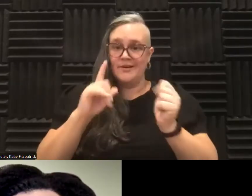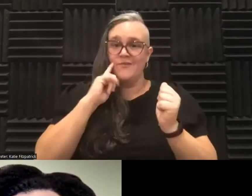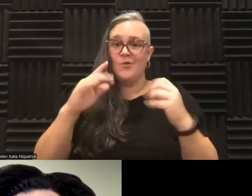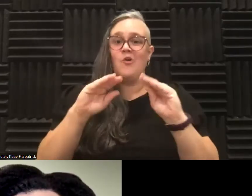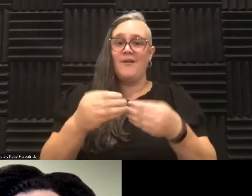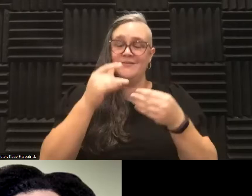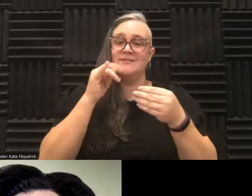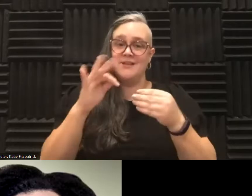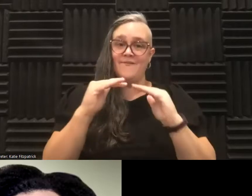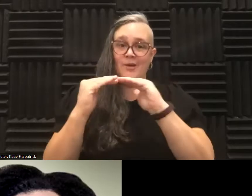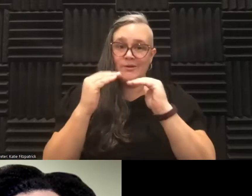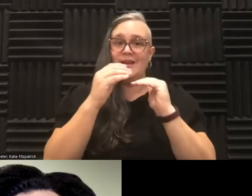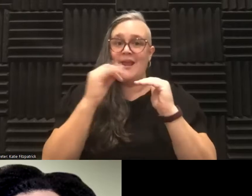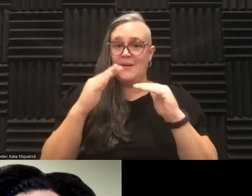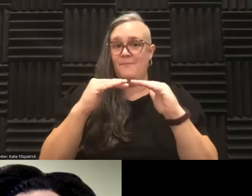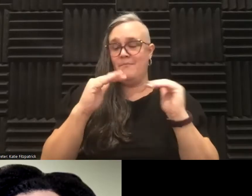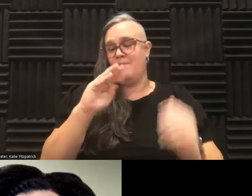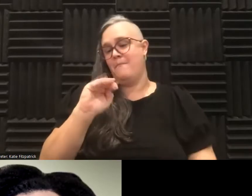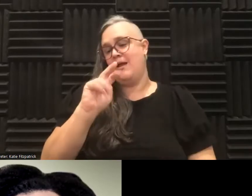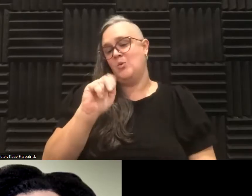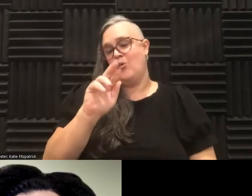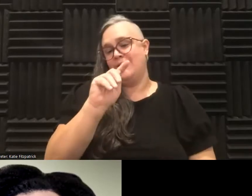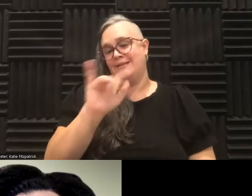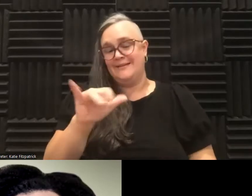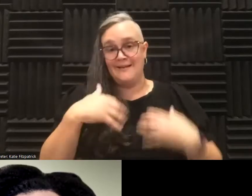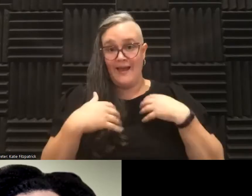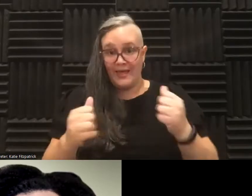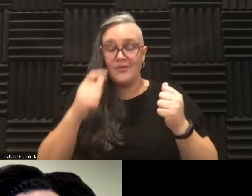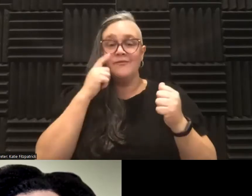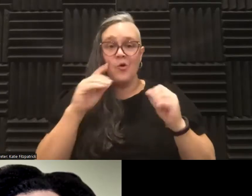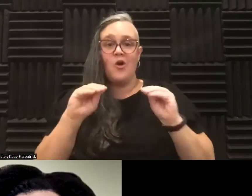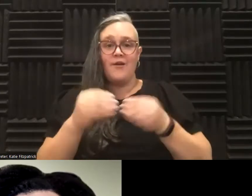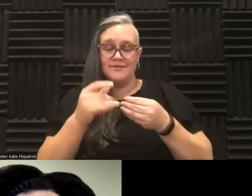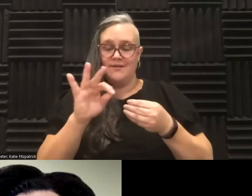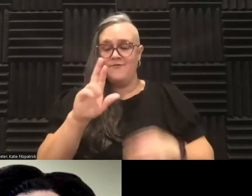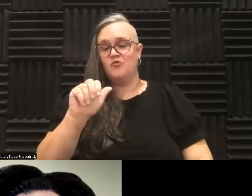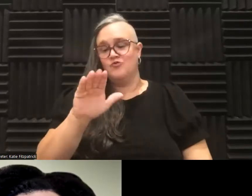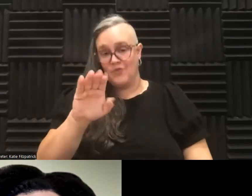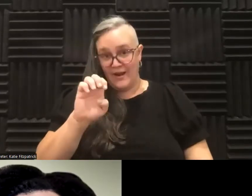Minority Health within the Office of Race, Equity, and Inclusion at the Michigan Department of